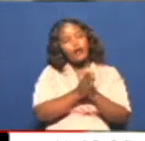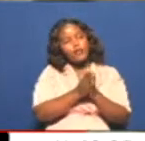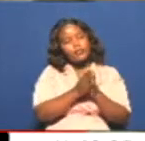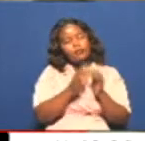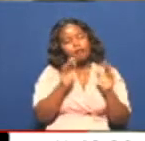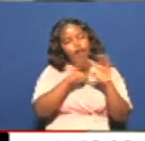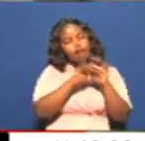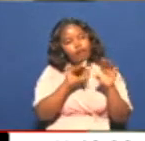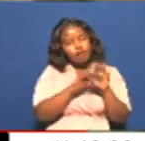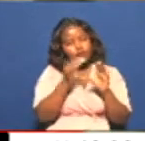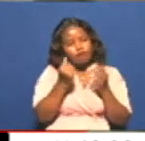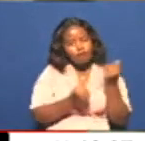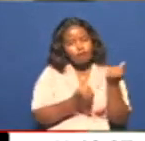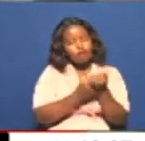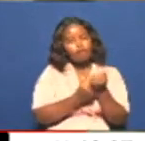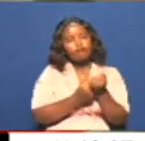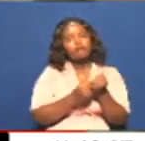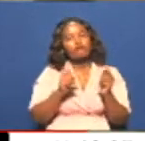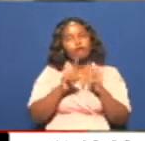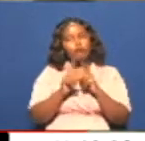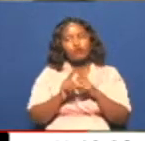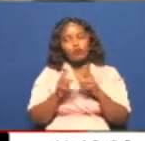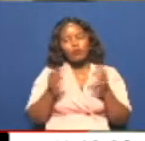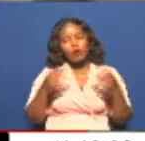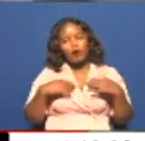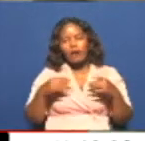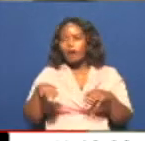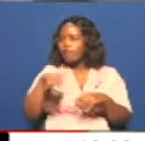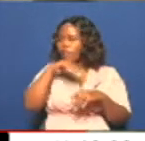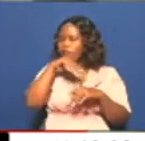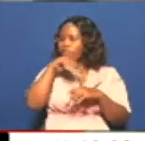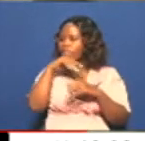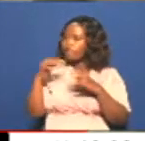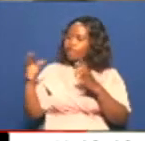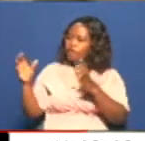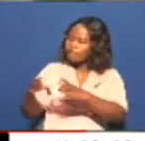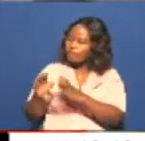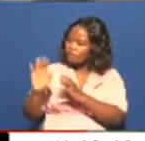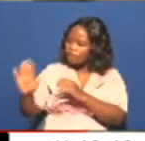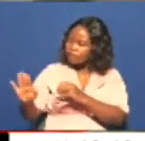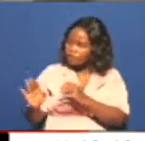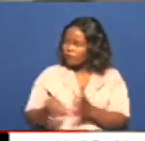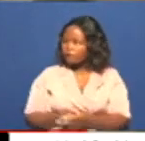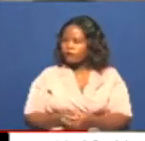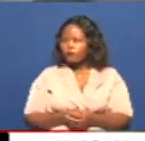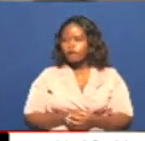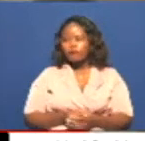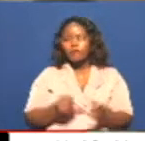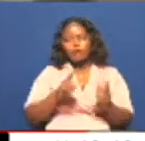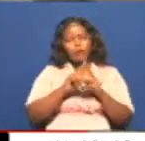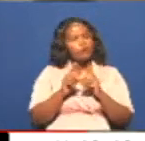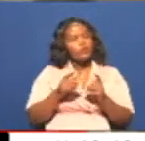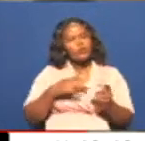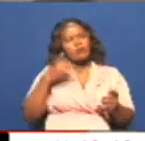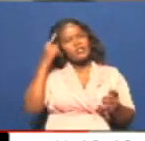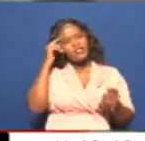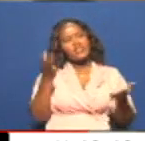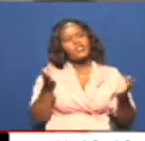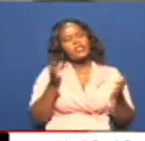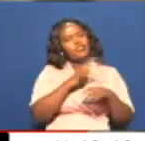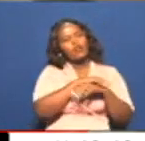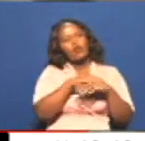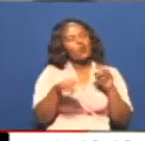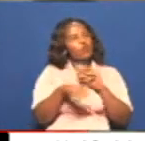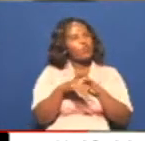are talking about, and the Azimio, they are on their side. And to me, I'm not comfortable with that as a Kenyan,